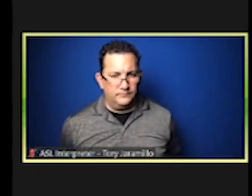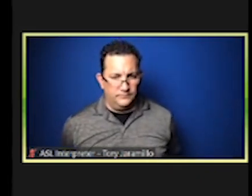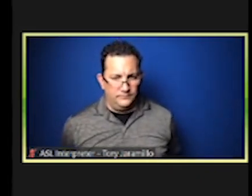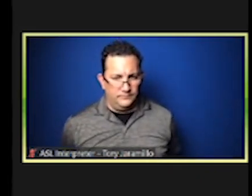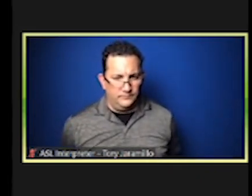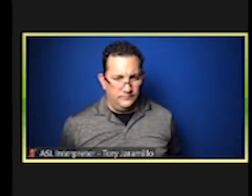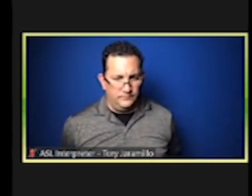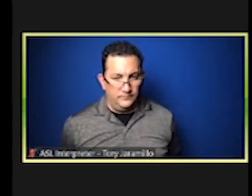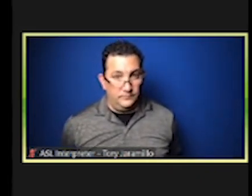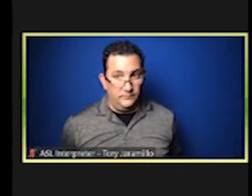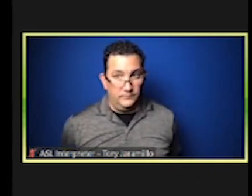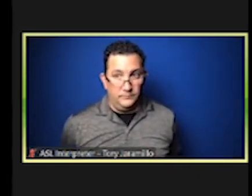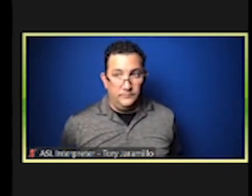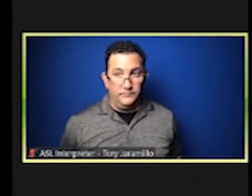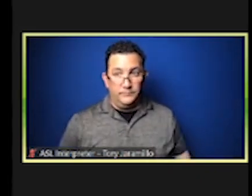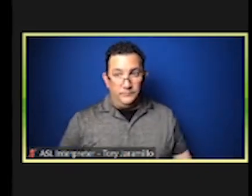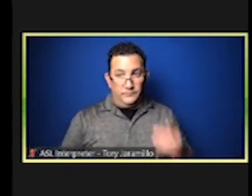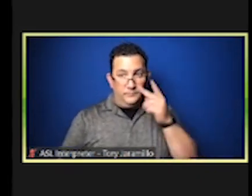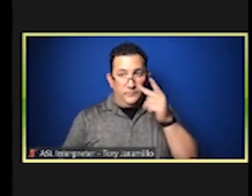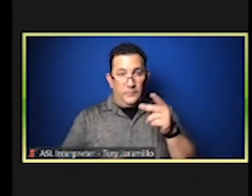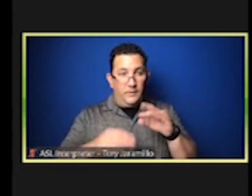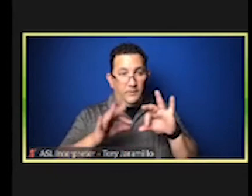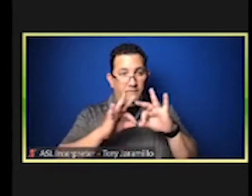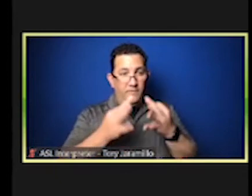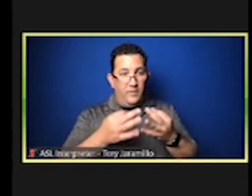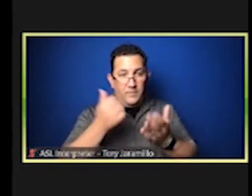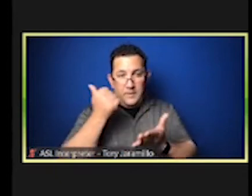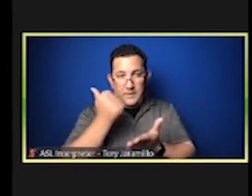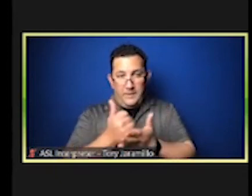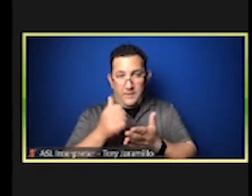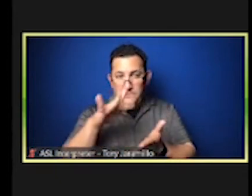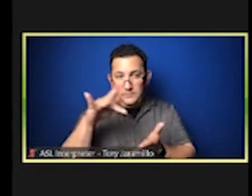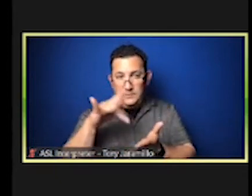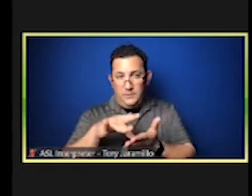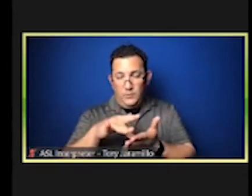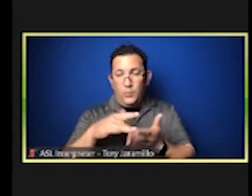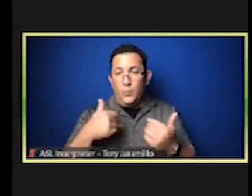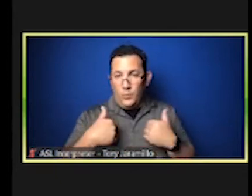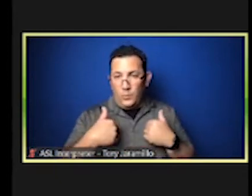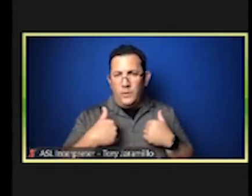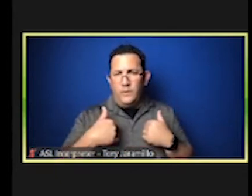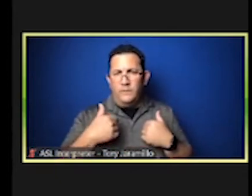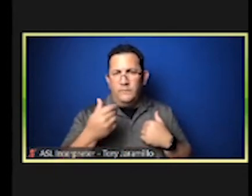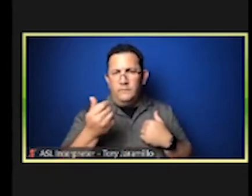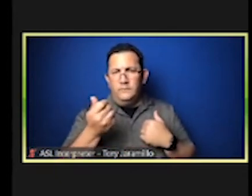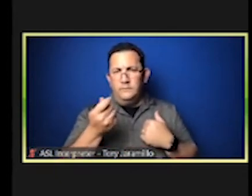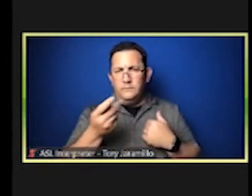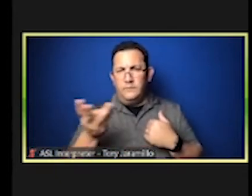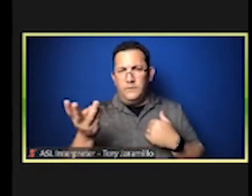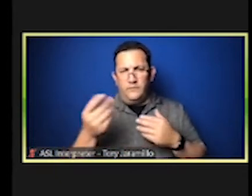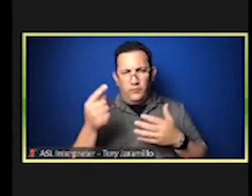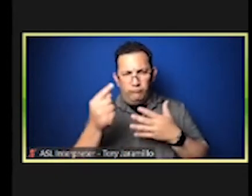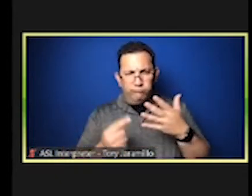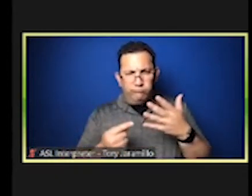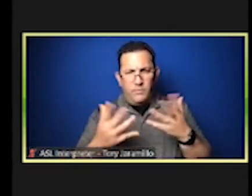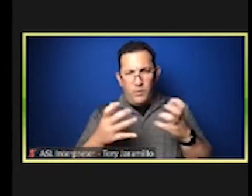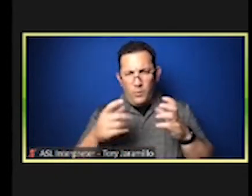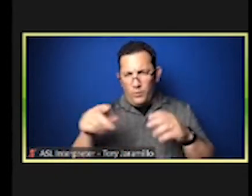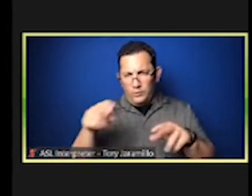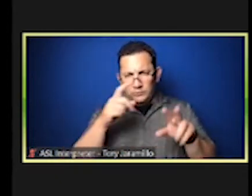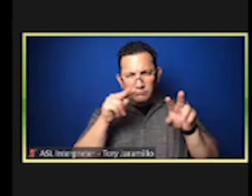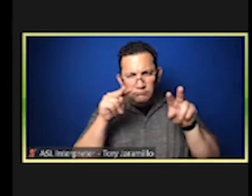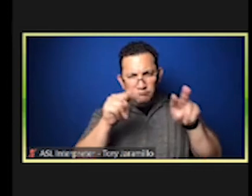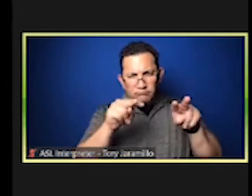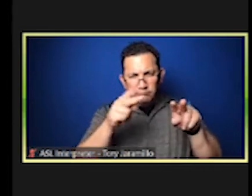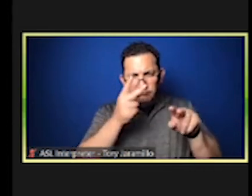Here in the Family Help Center, there are a number of things I want to point out.